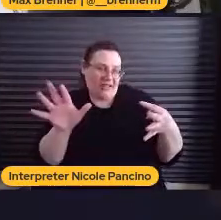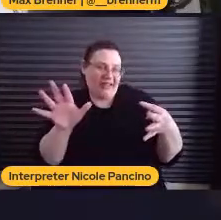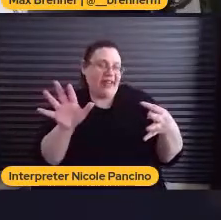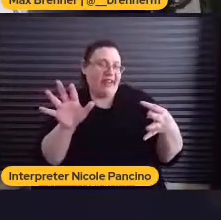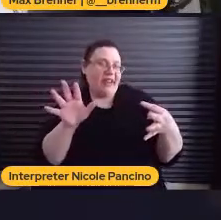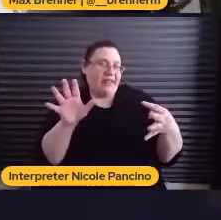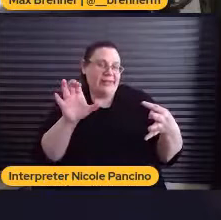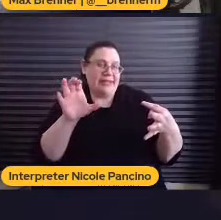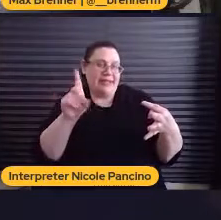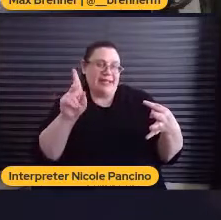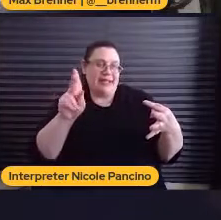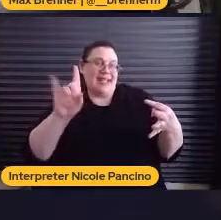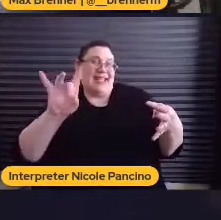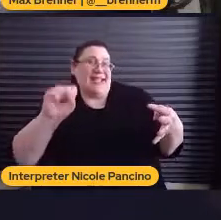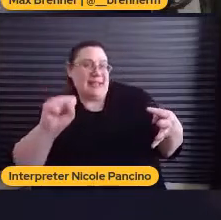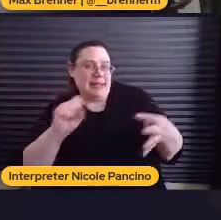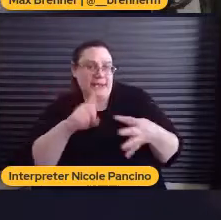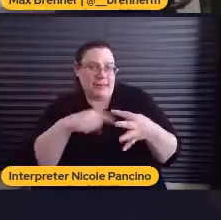CDKs is about.